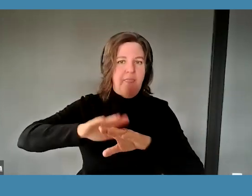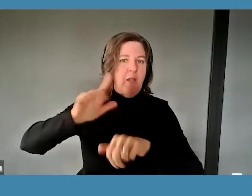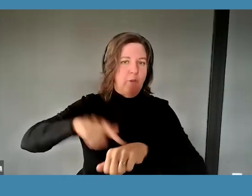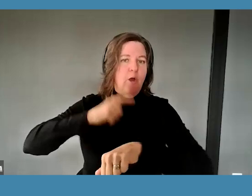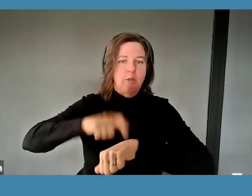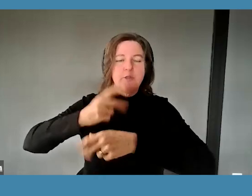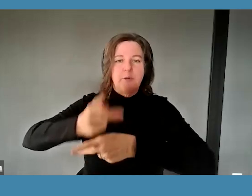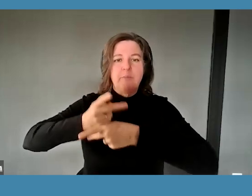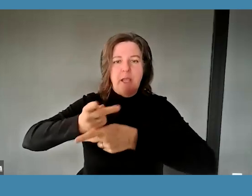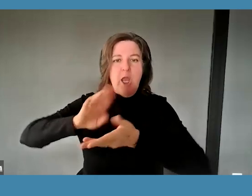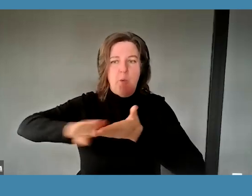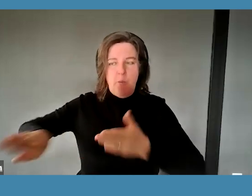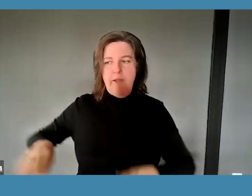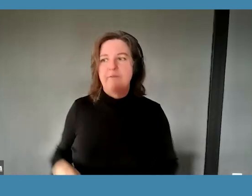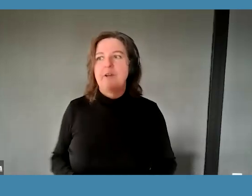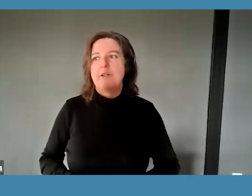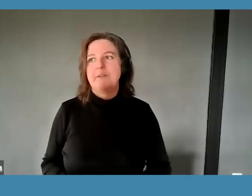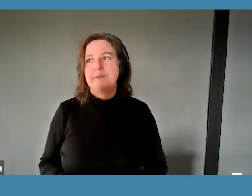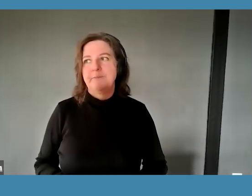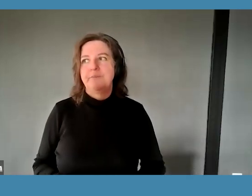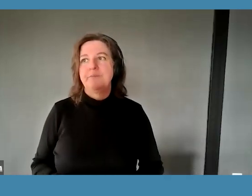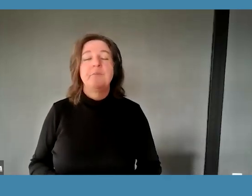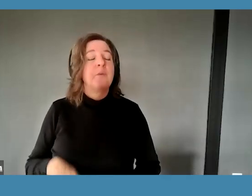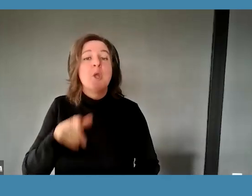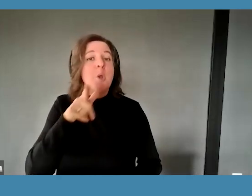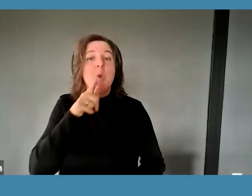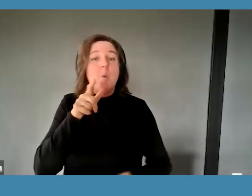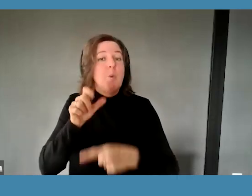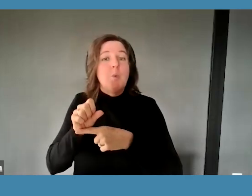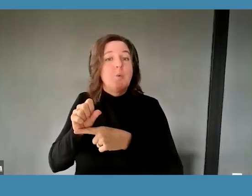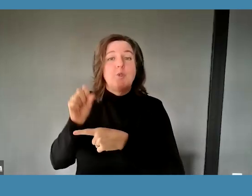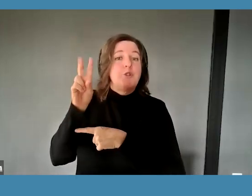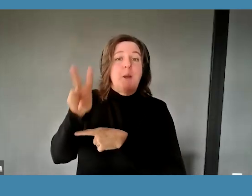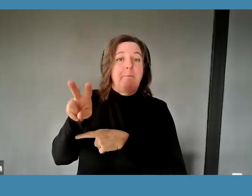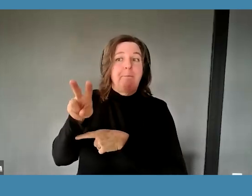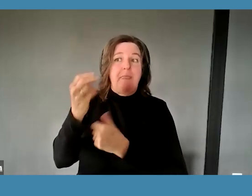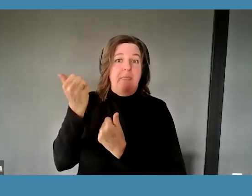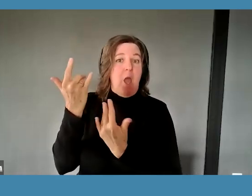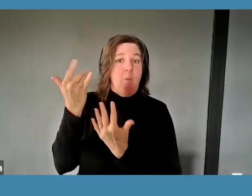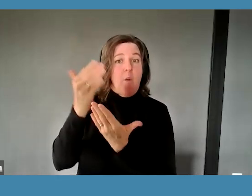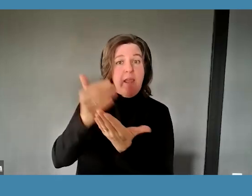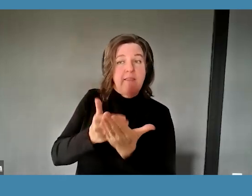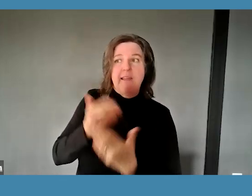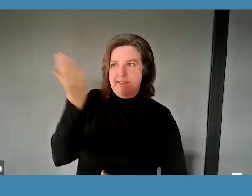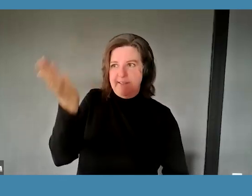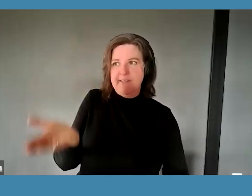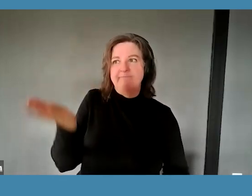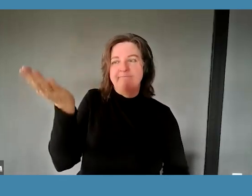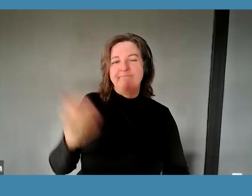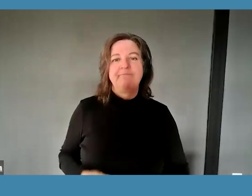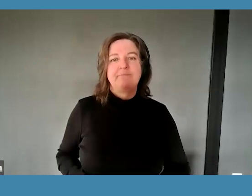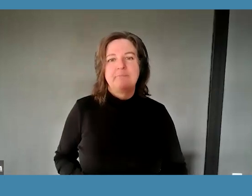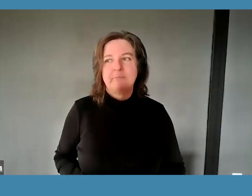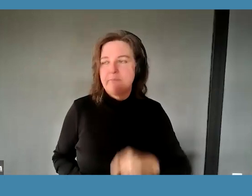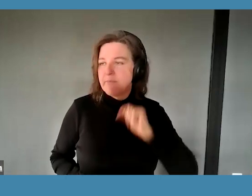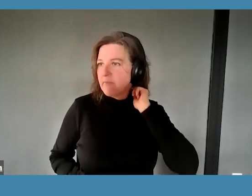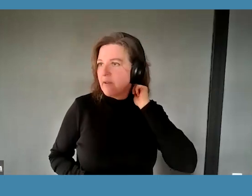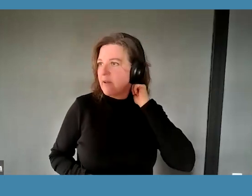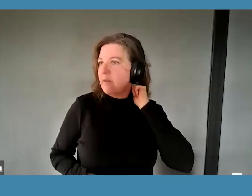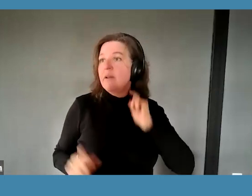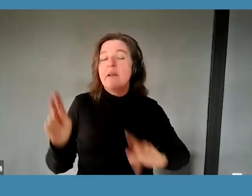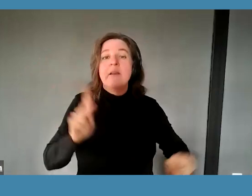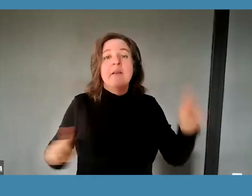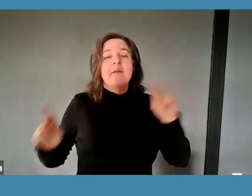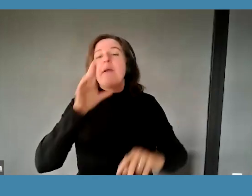those individuals who can bypass the wait list are listed here. They are individuals who